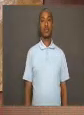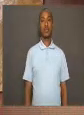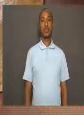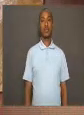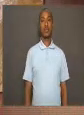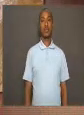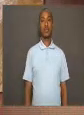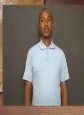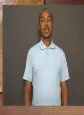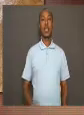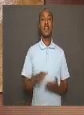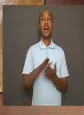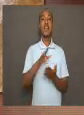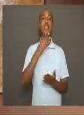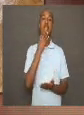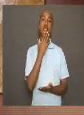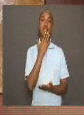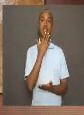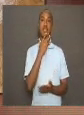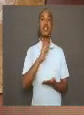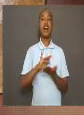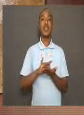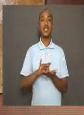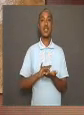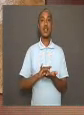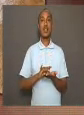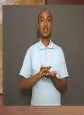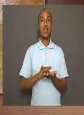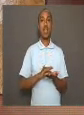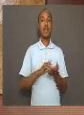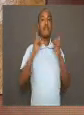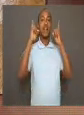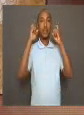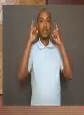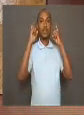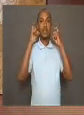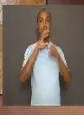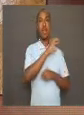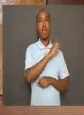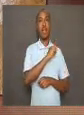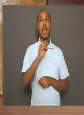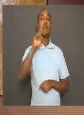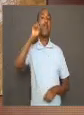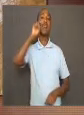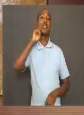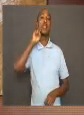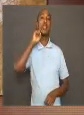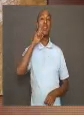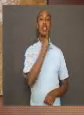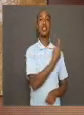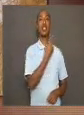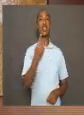Aniline dyes, drugs, photographic films, and plastics, such